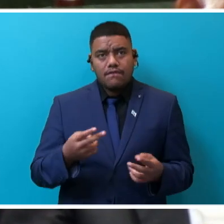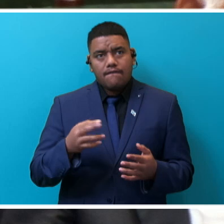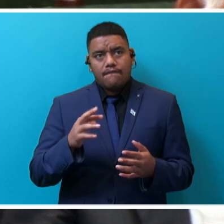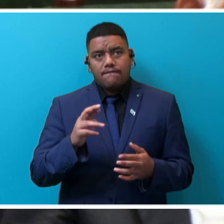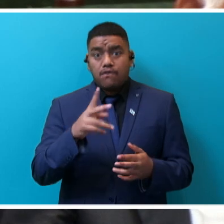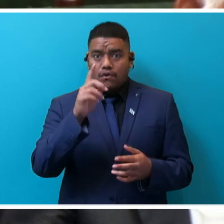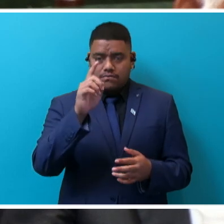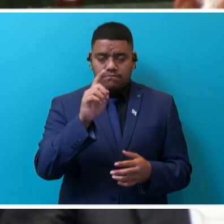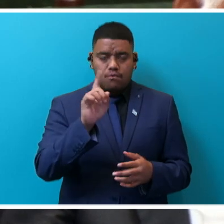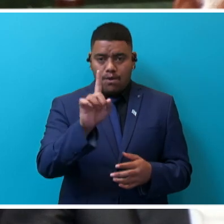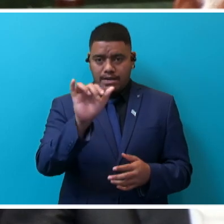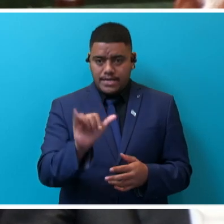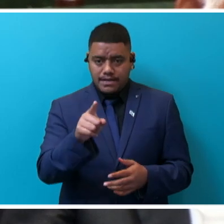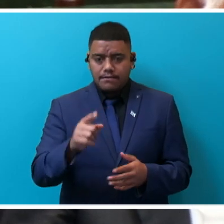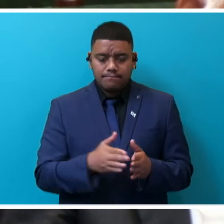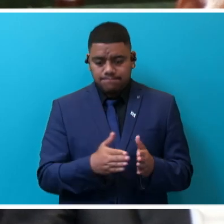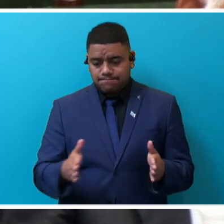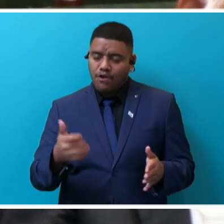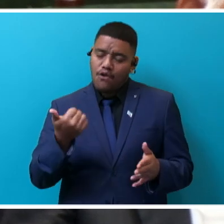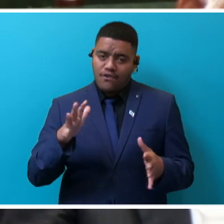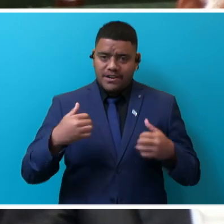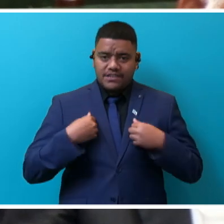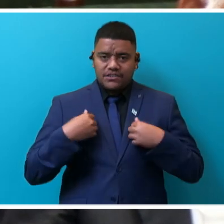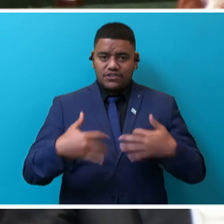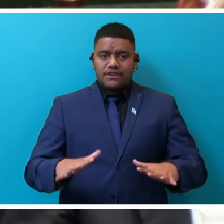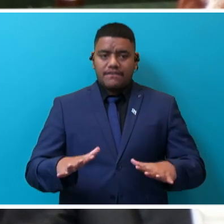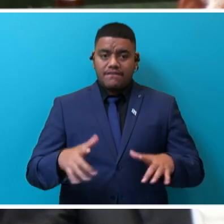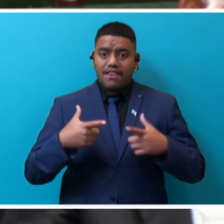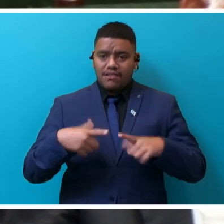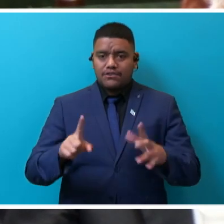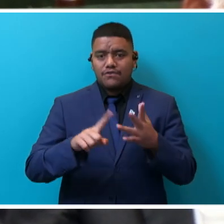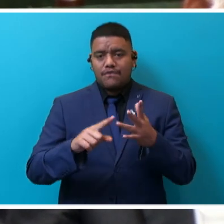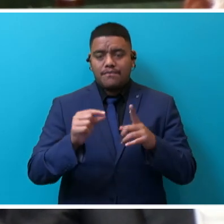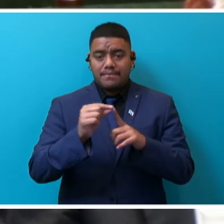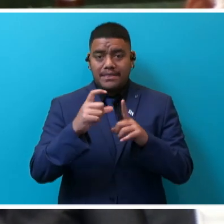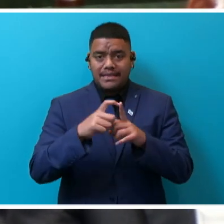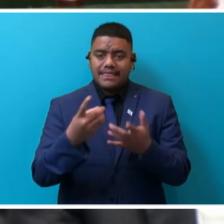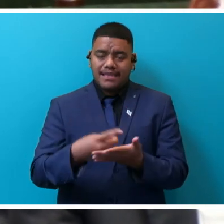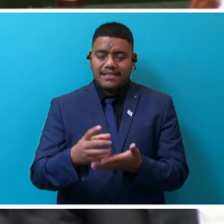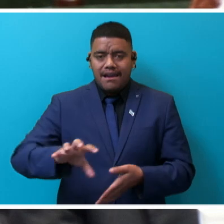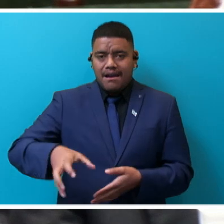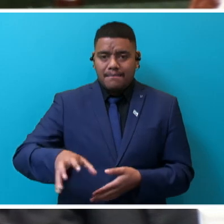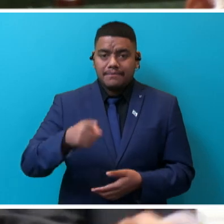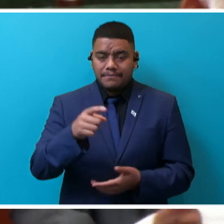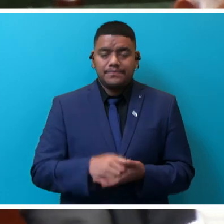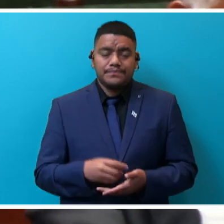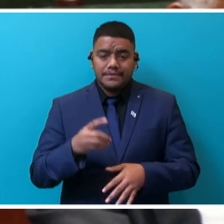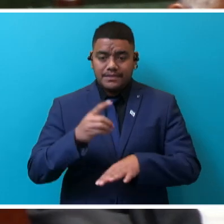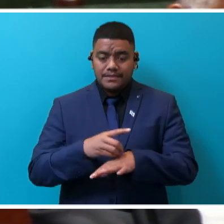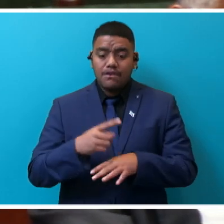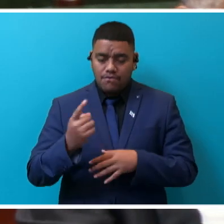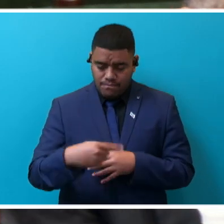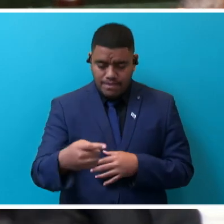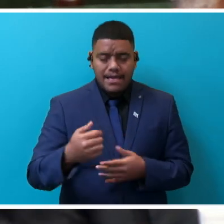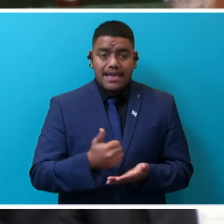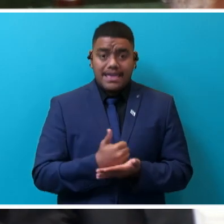1, and this milestone has already been achieved with the launch of OPD Data Hub. The Ministry's Disability Resource Data Hub remains active